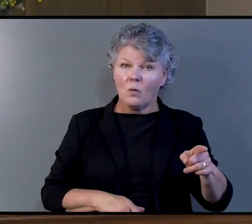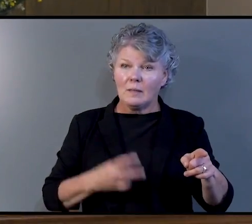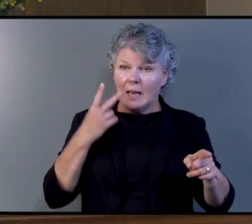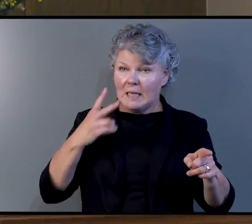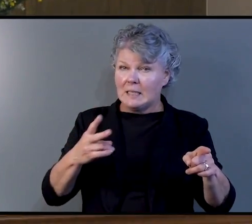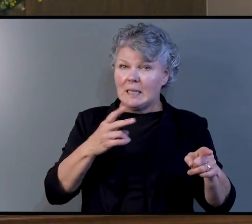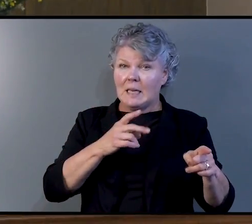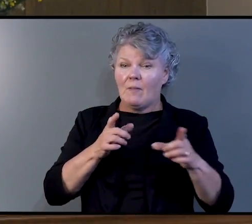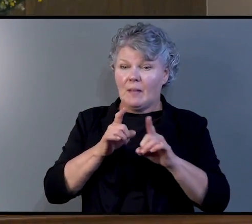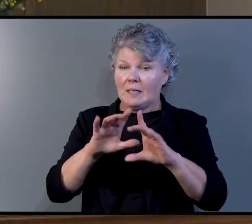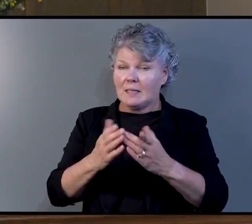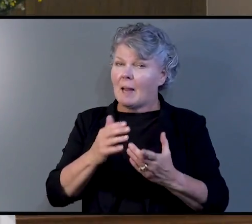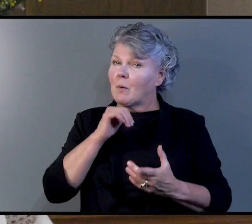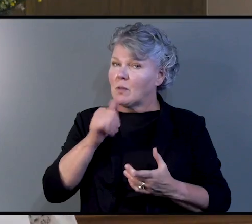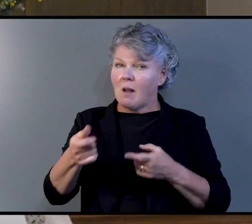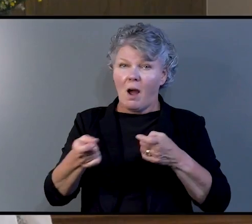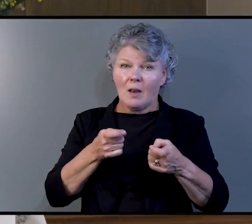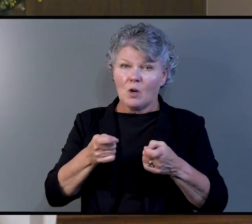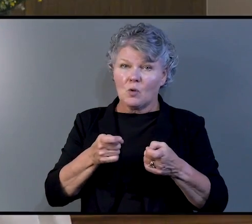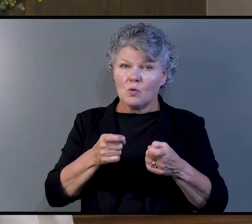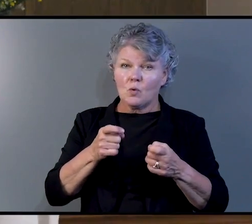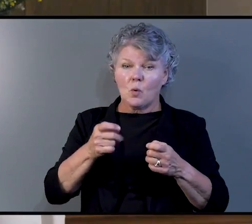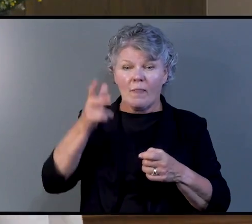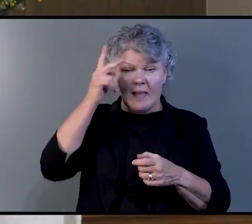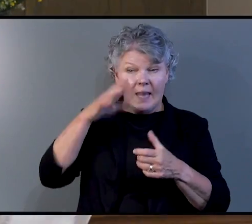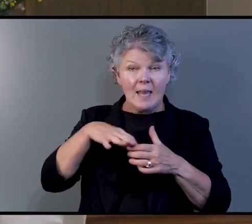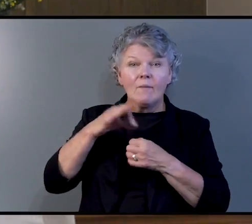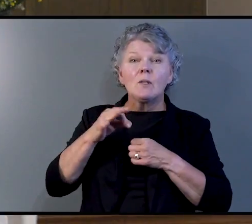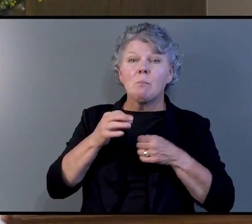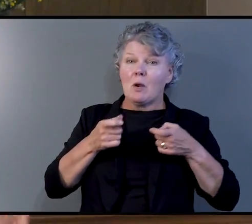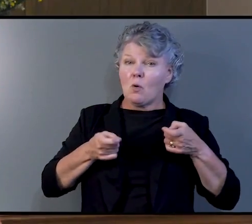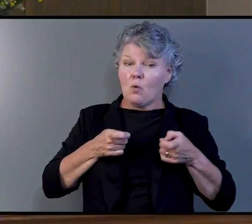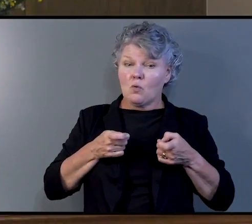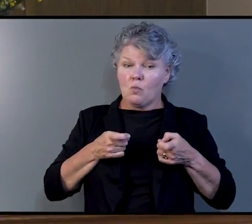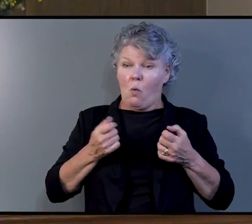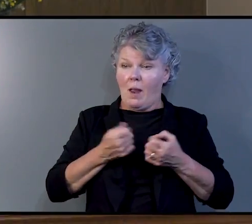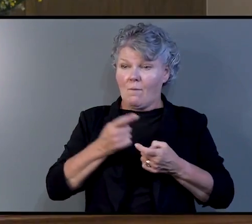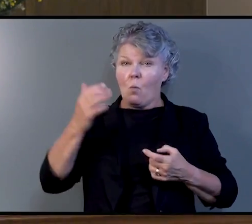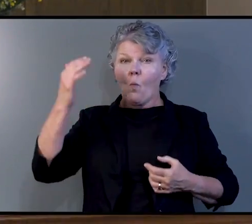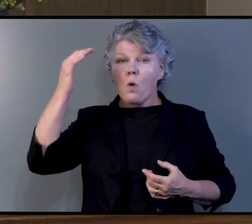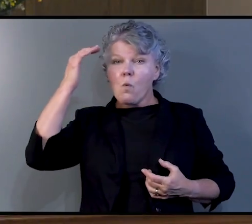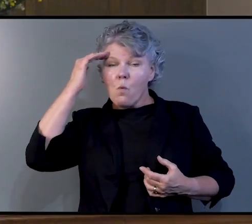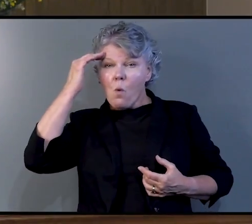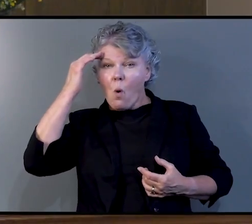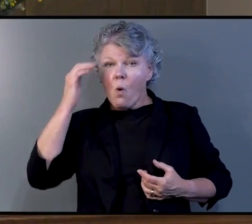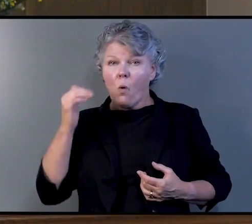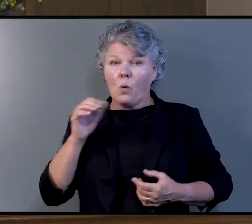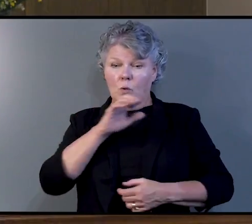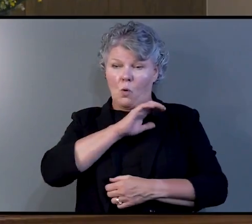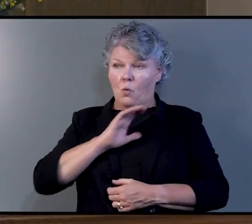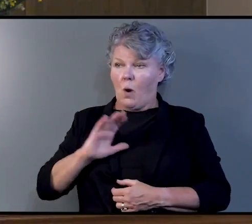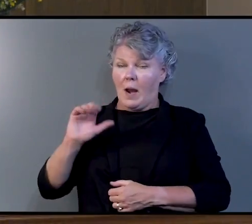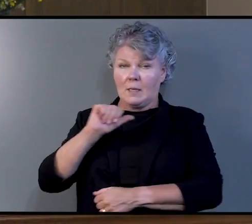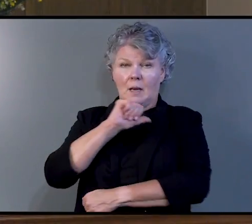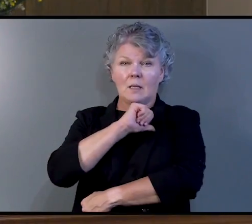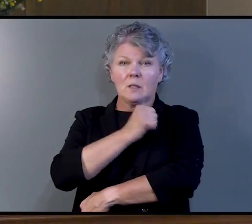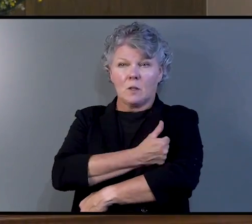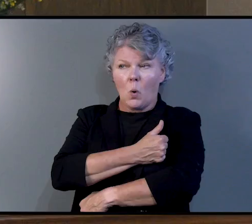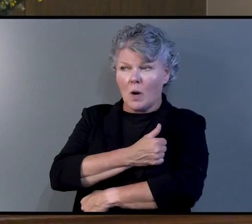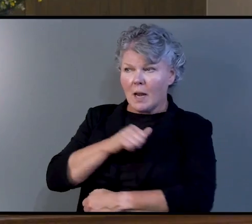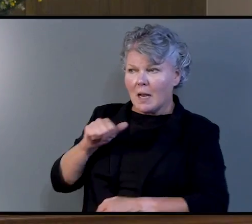in control. Rather, the evil spirit is, and everyone watching knows it. Now Christ's authority is drawn into